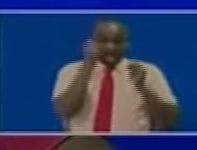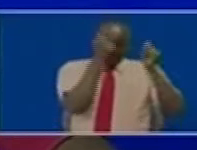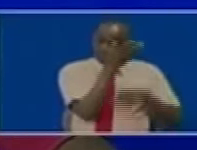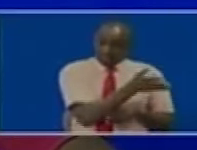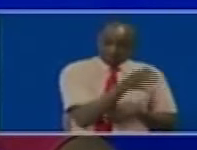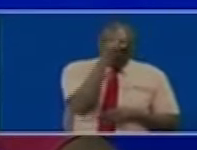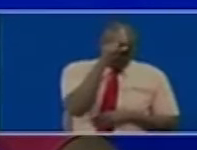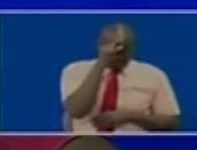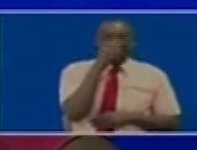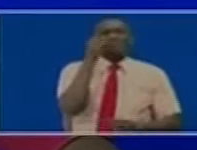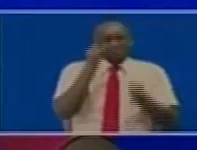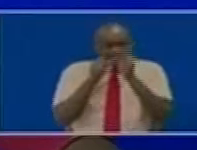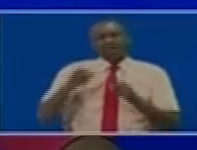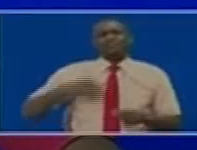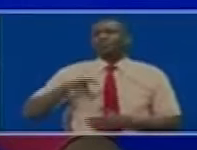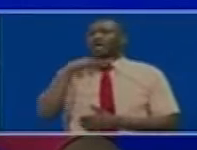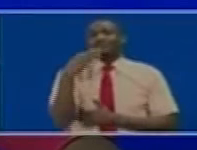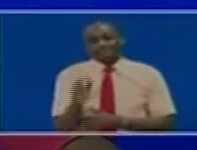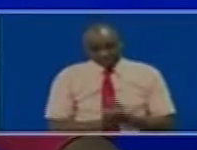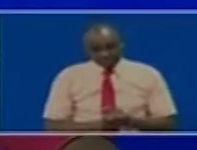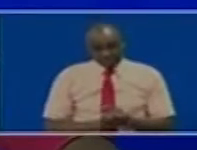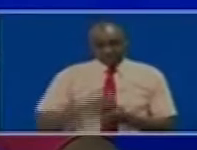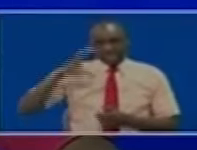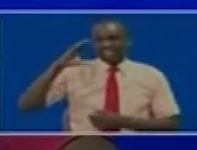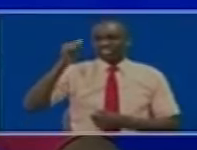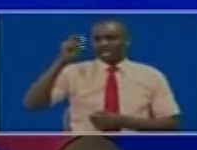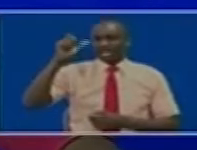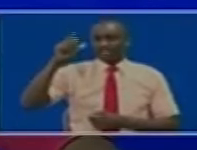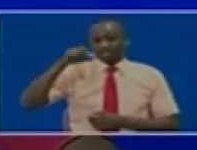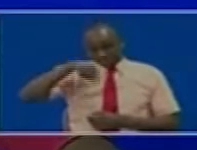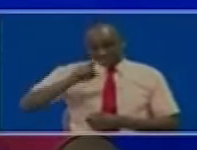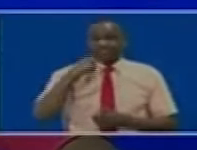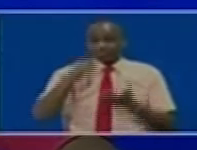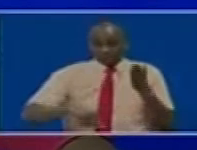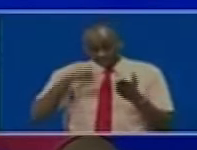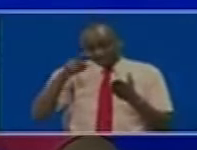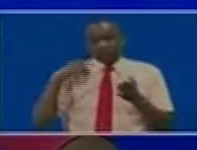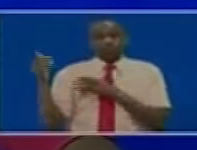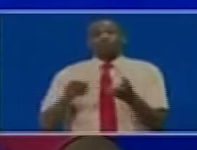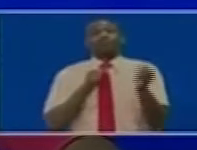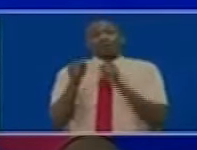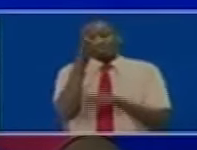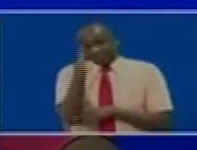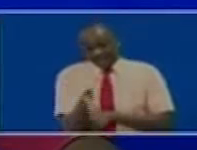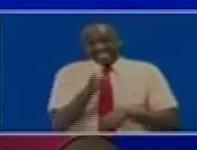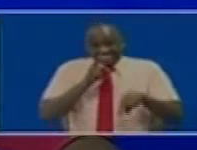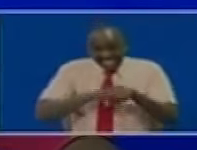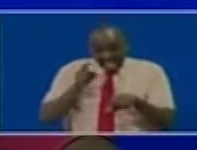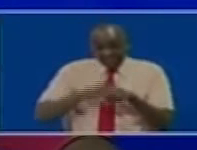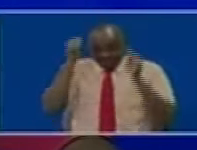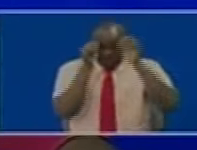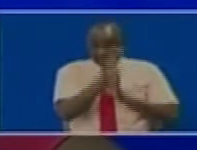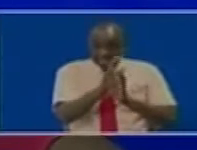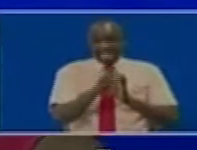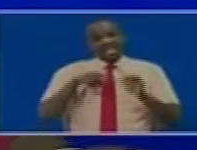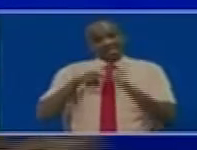least 55 people dead. Charles Wesley Mumbere is accused of inciting violence after militiamen reportedly